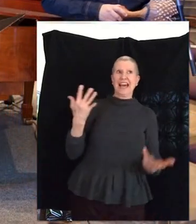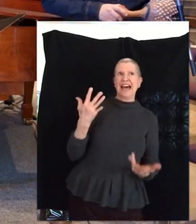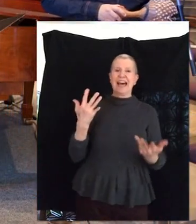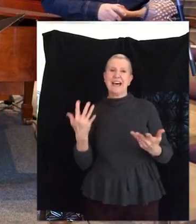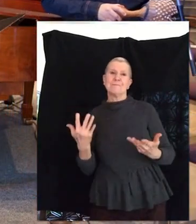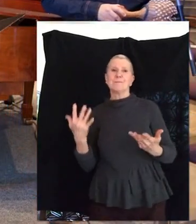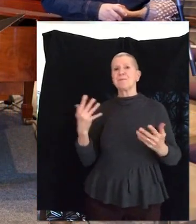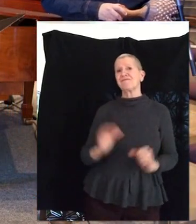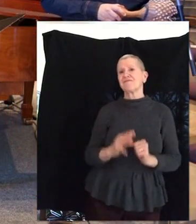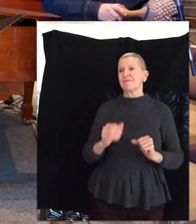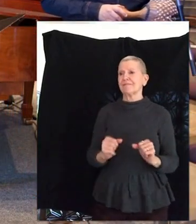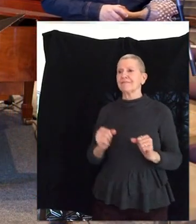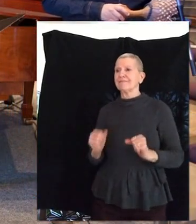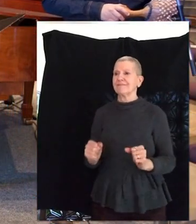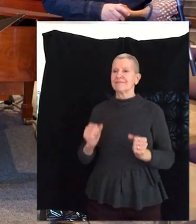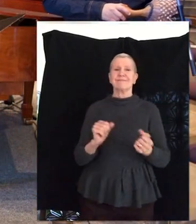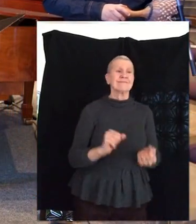Salam Aleikum Le,